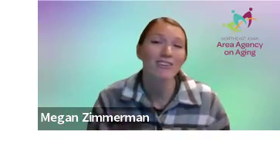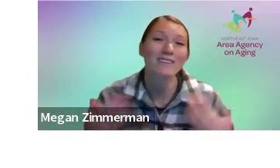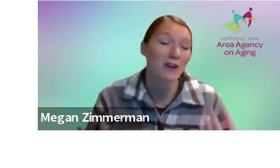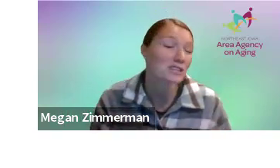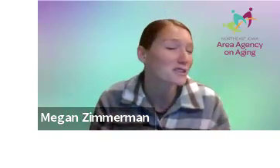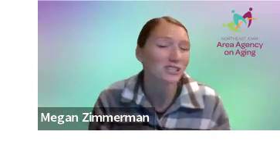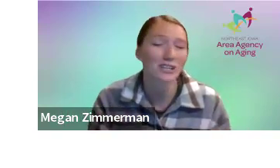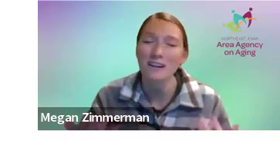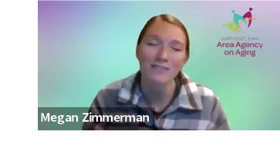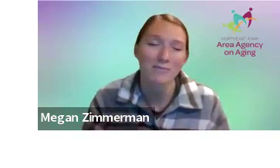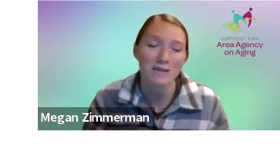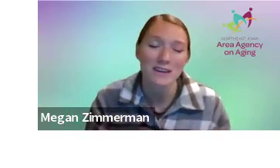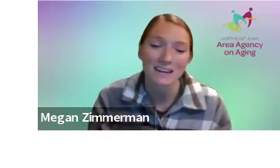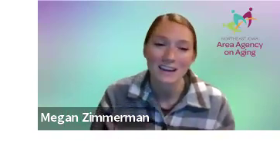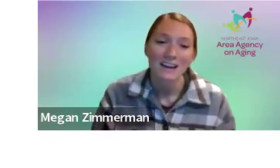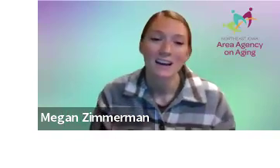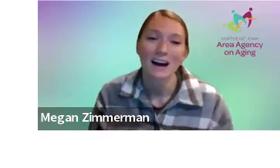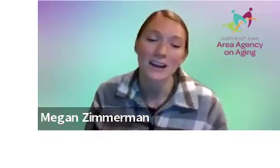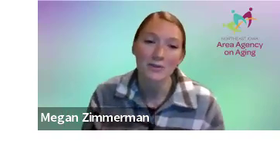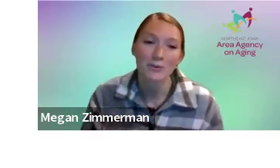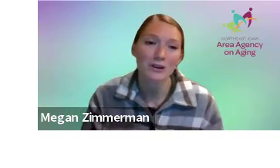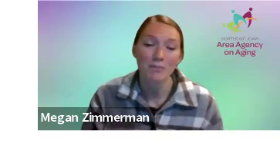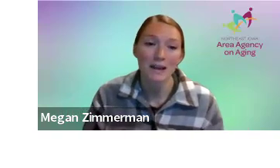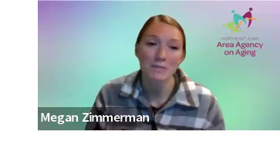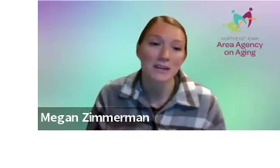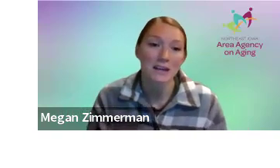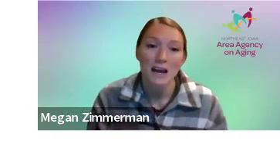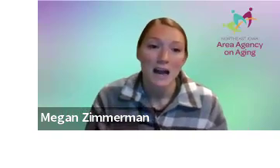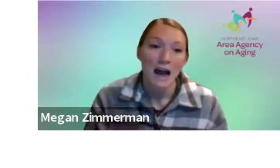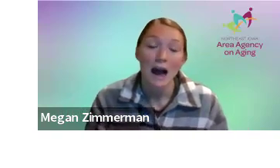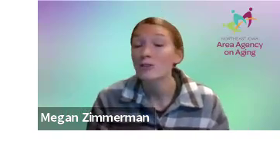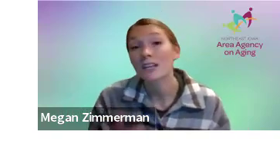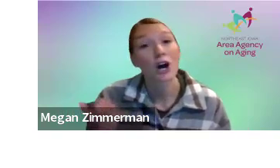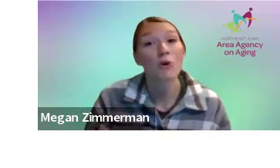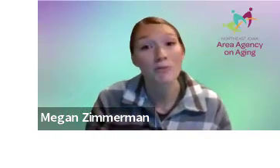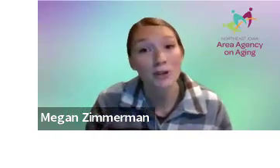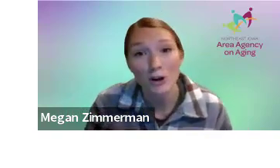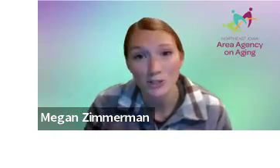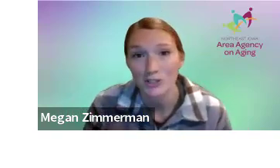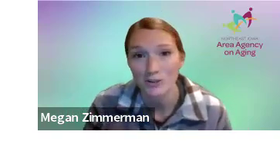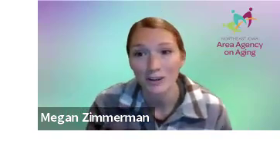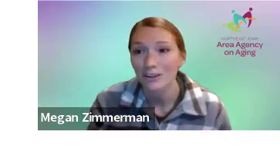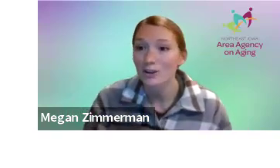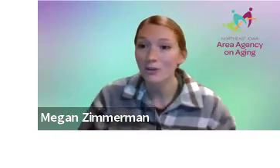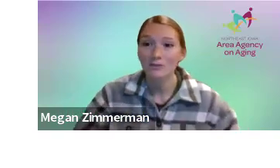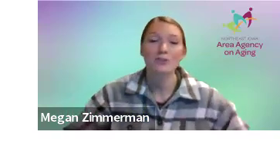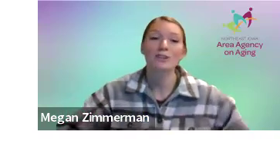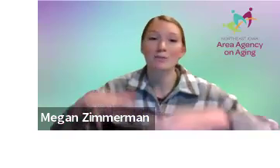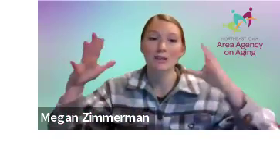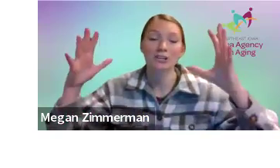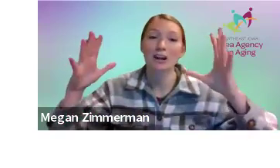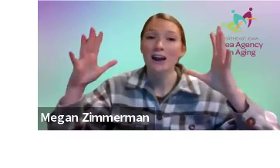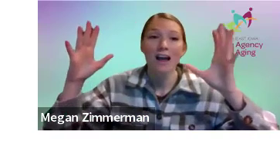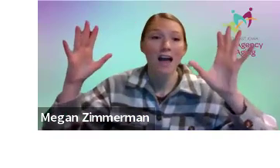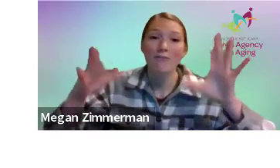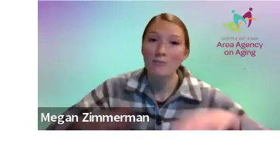or whatever, graduation, whatever it may be. Another book might be how to get home from the grocery store. You know, you get